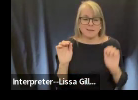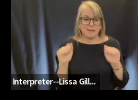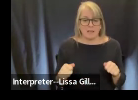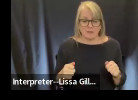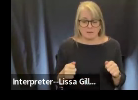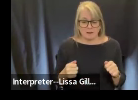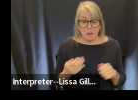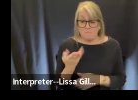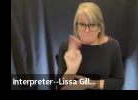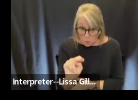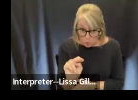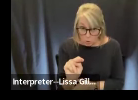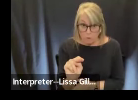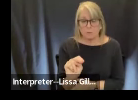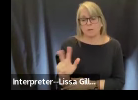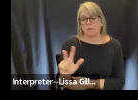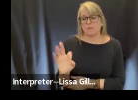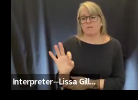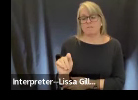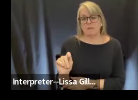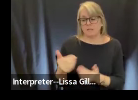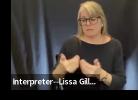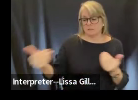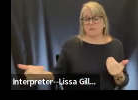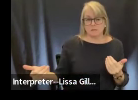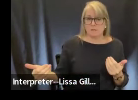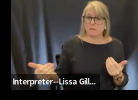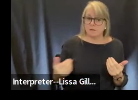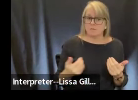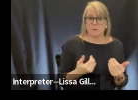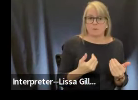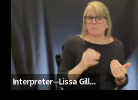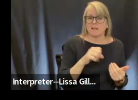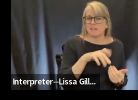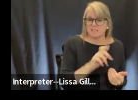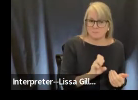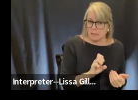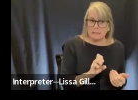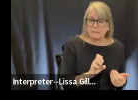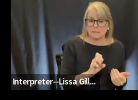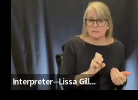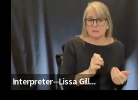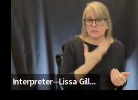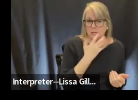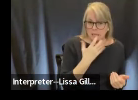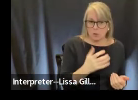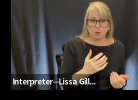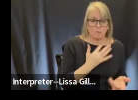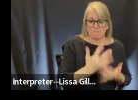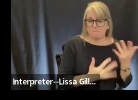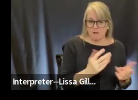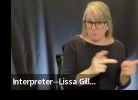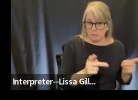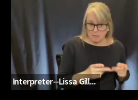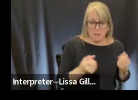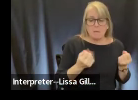away from a portable space heater or wood burning stove or fireplace. So this is one of our big things. We know that a lot of folks don't